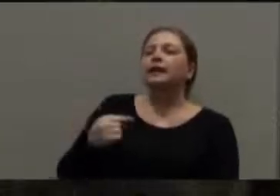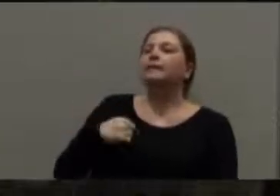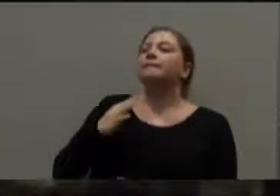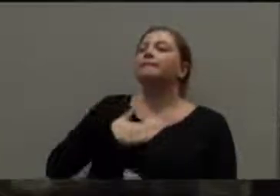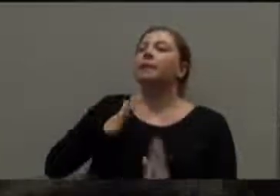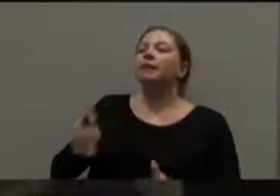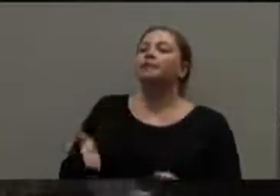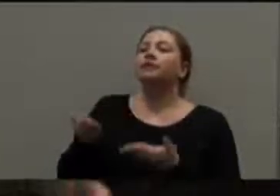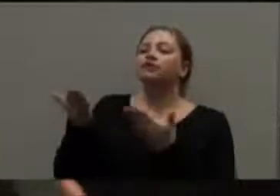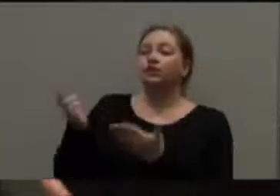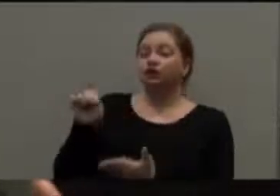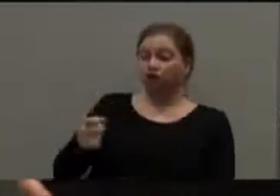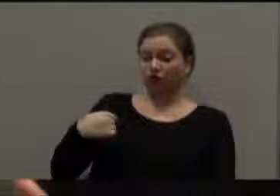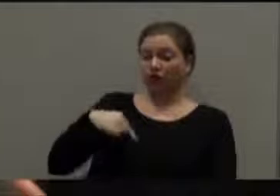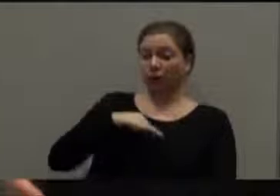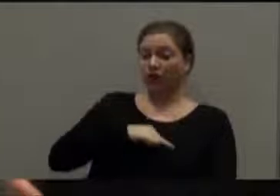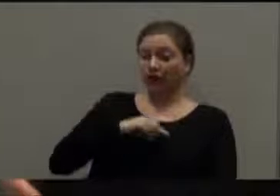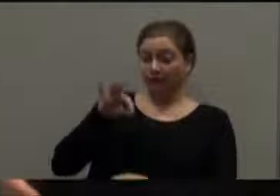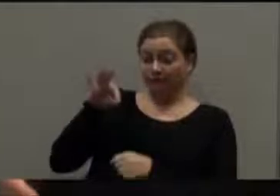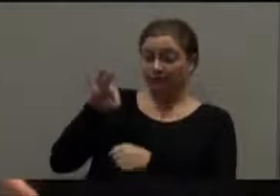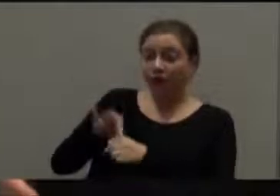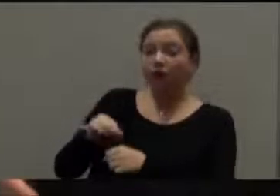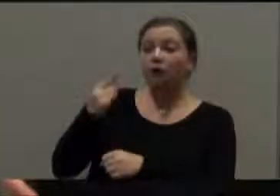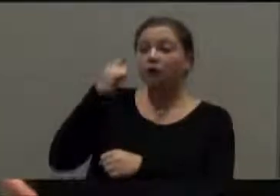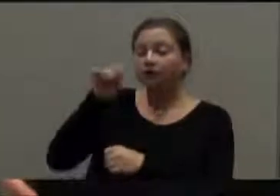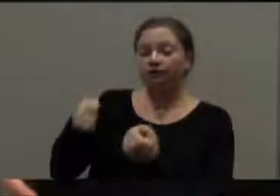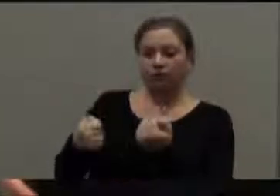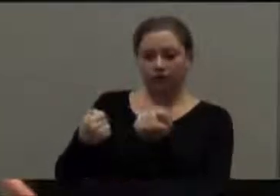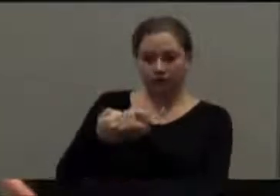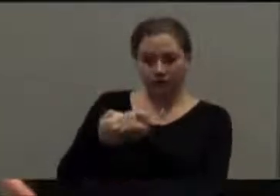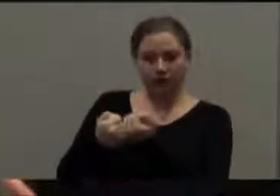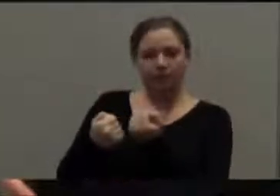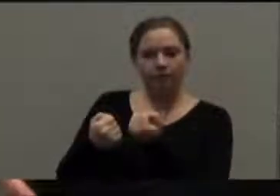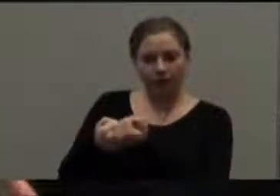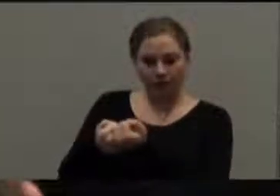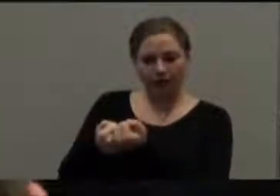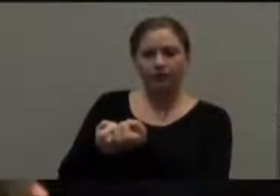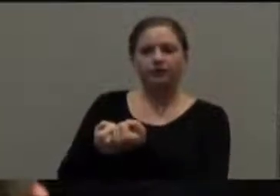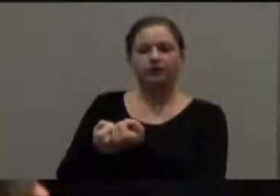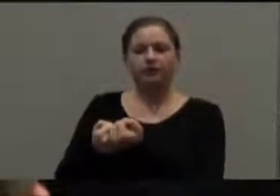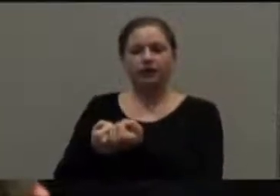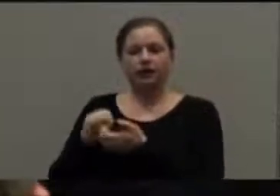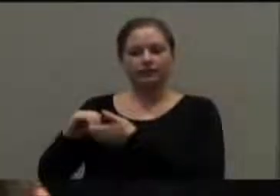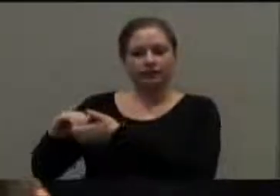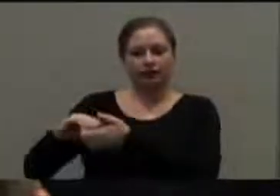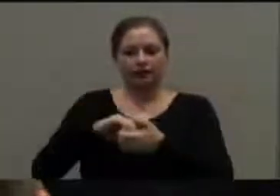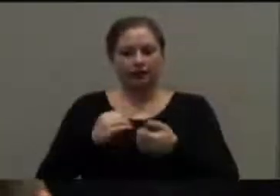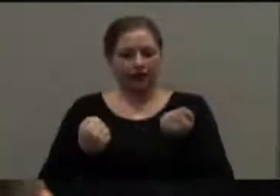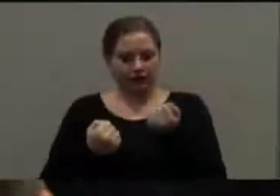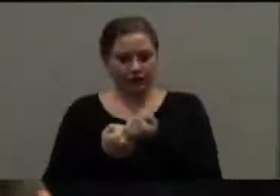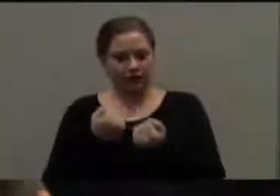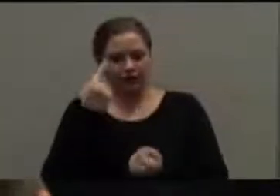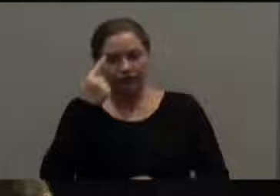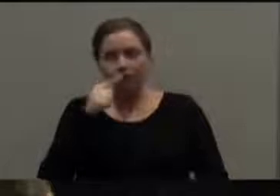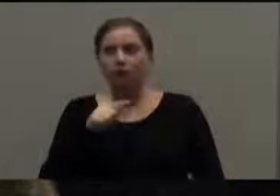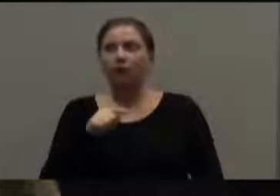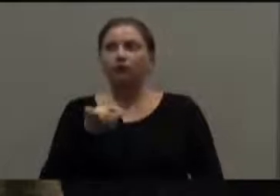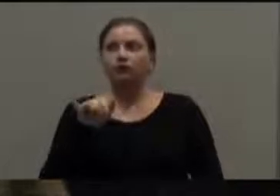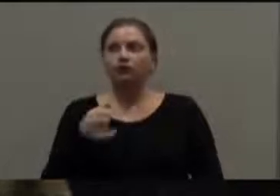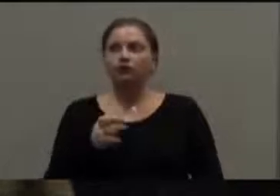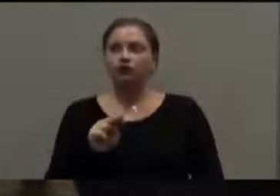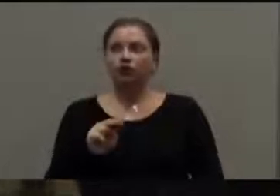solidarity. I think that's the confusion. Okay, I'm sorry. A motion to take a vote of support of Yes. solidarity for Dr. Rysewyk as